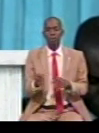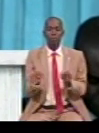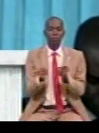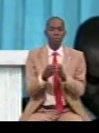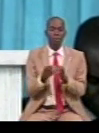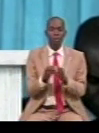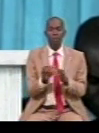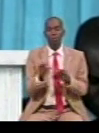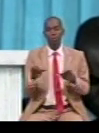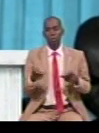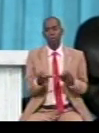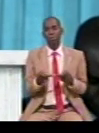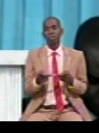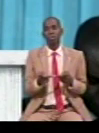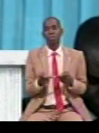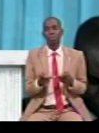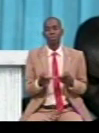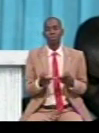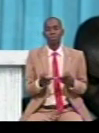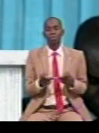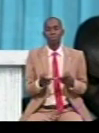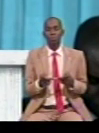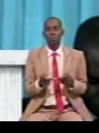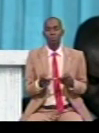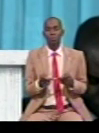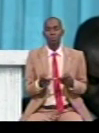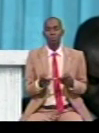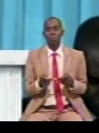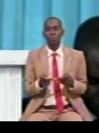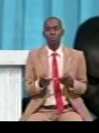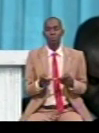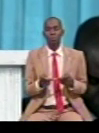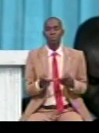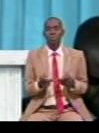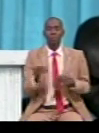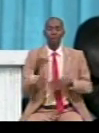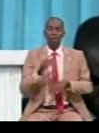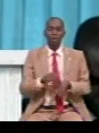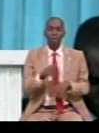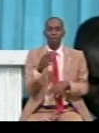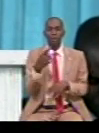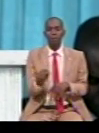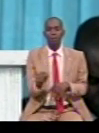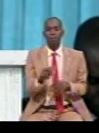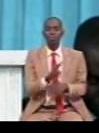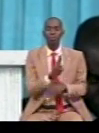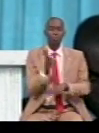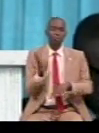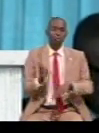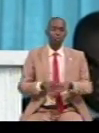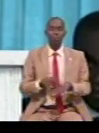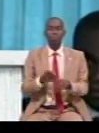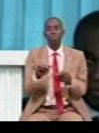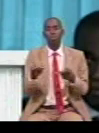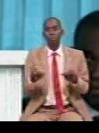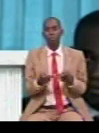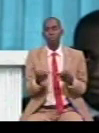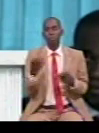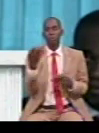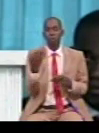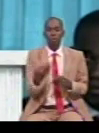Mulungushi Conference Center, at the Kenneth Kaunda International Conference Center